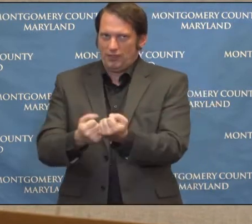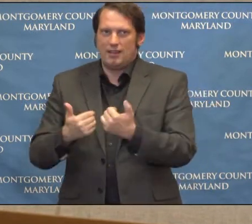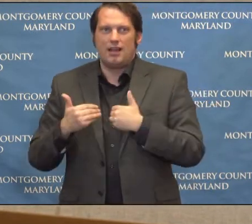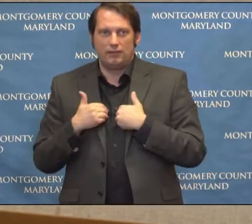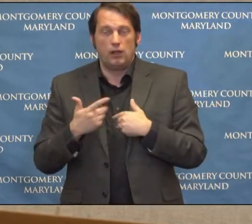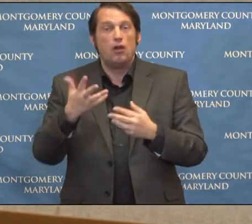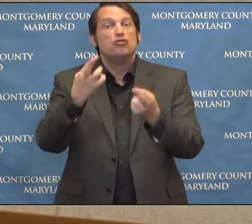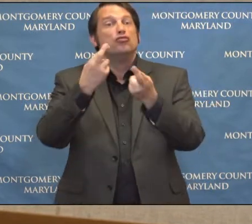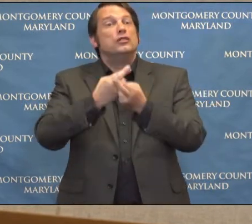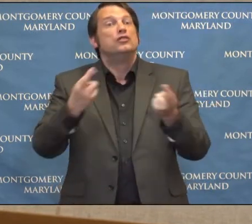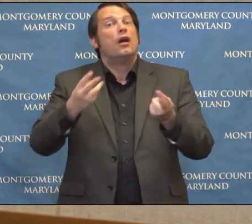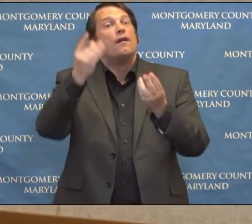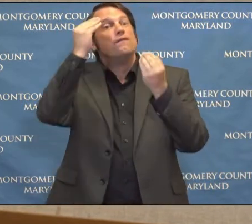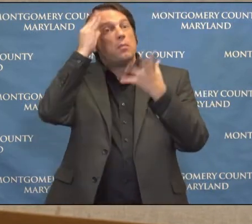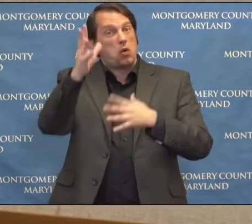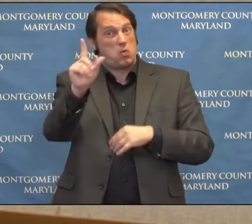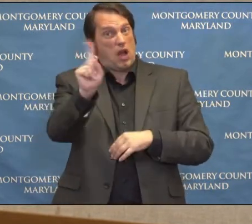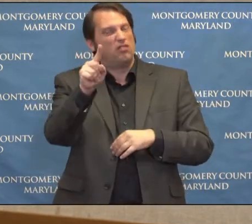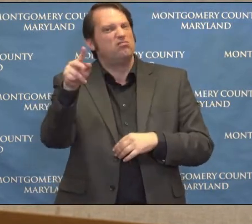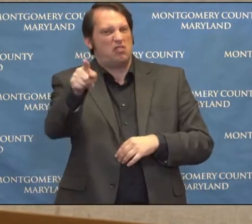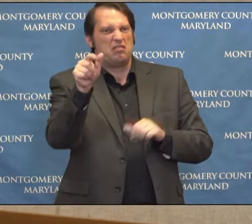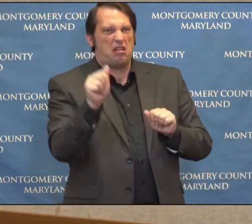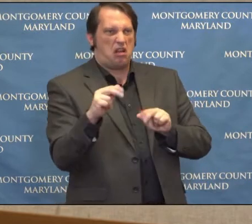I shared before, you can call